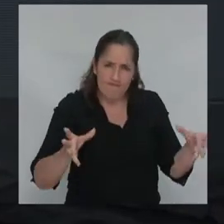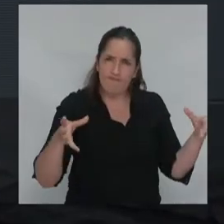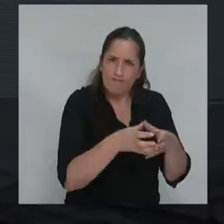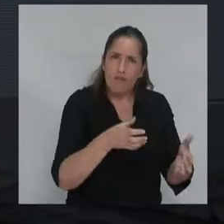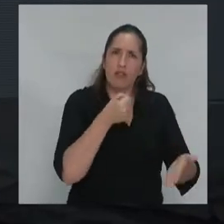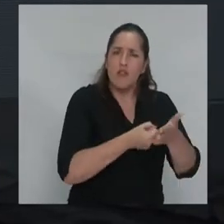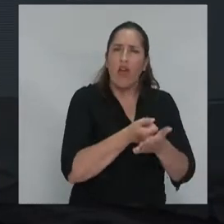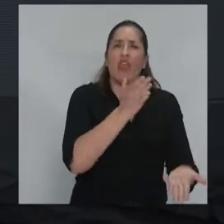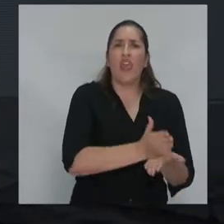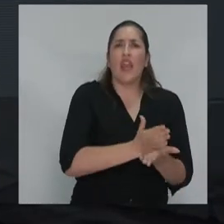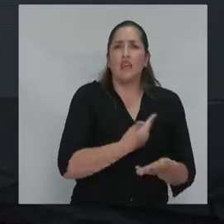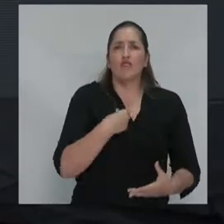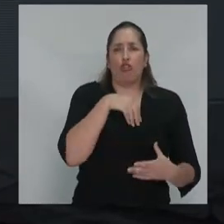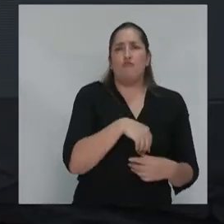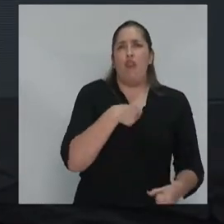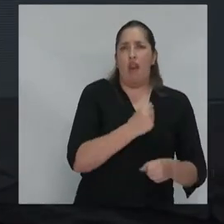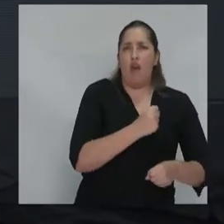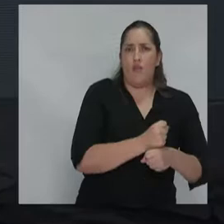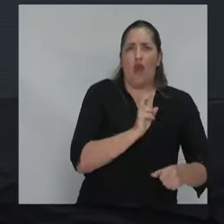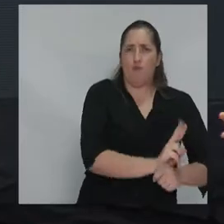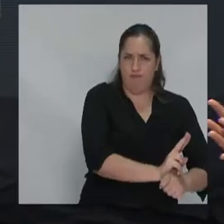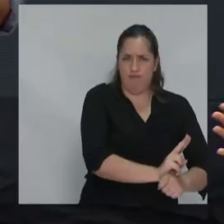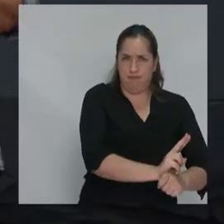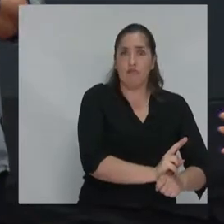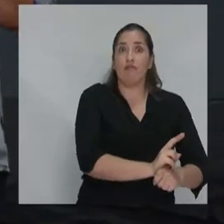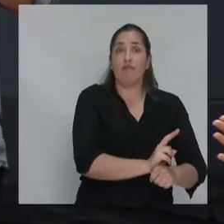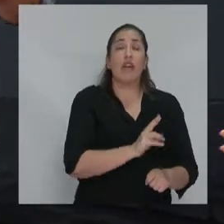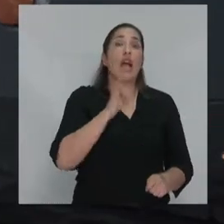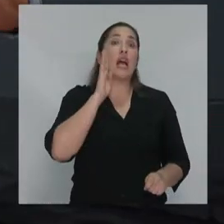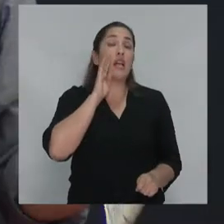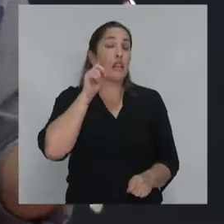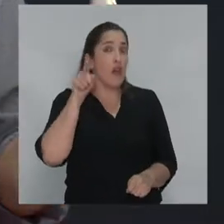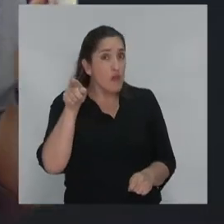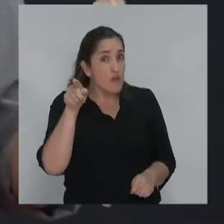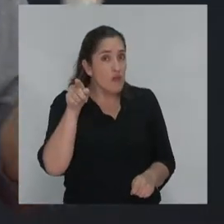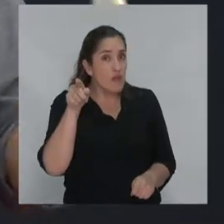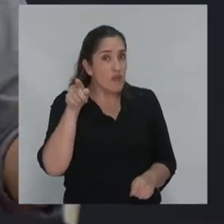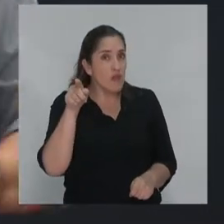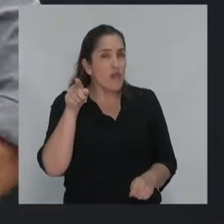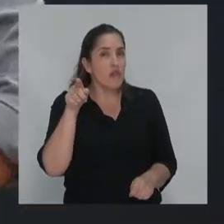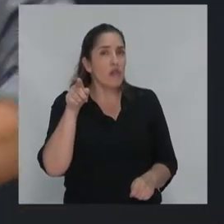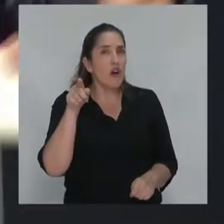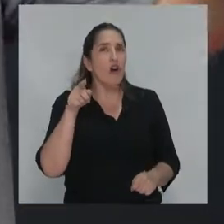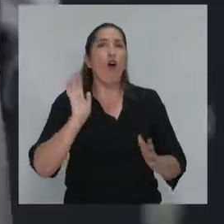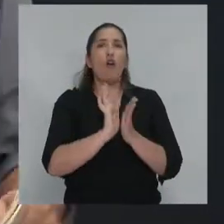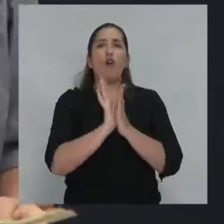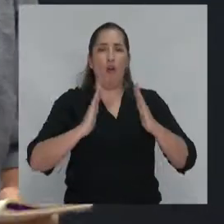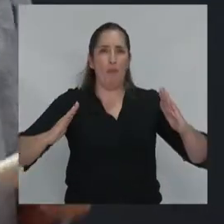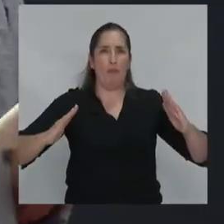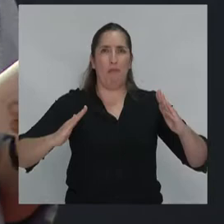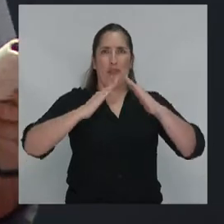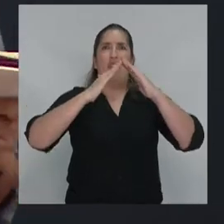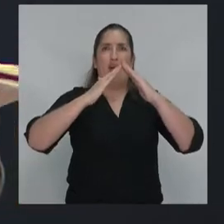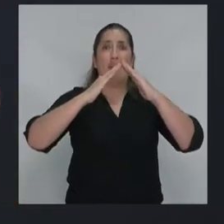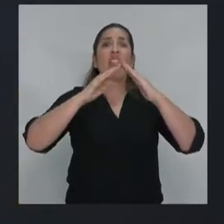The United States is at the bottom. Ten percent of workers in the United States have rights at work. Ten percent. That's lower than any other